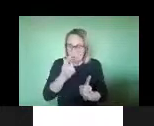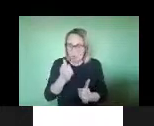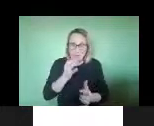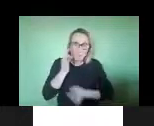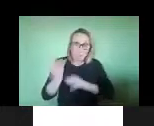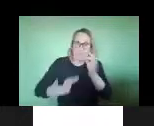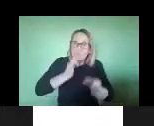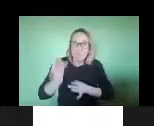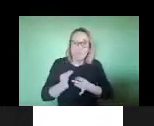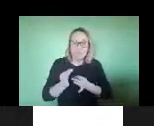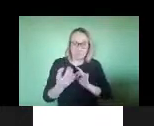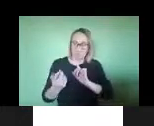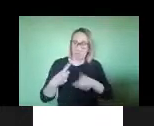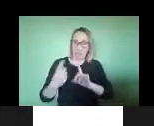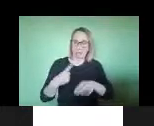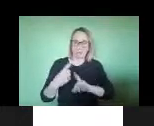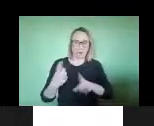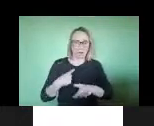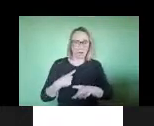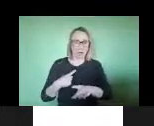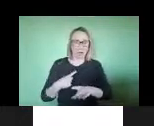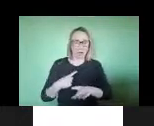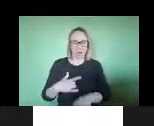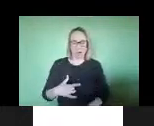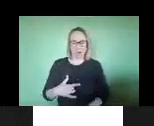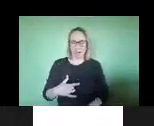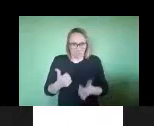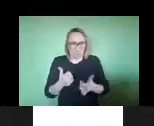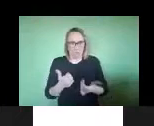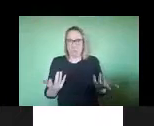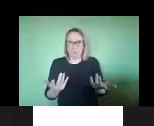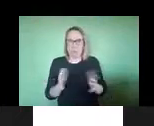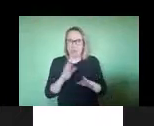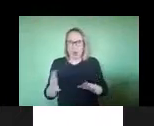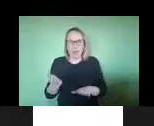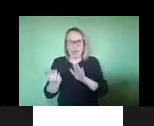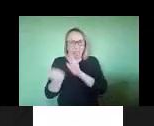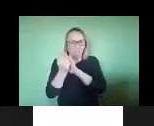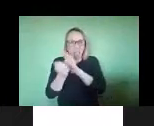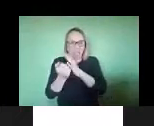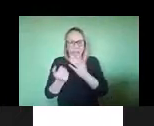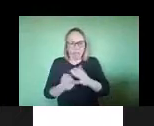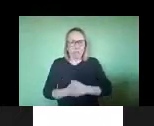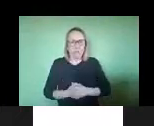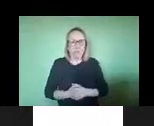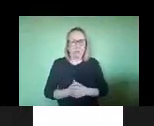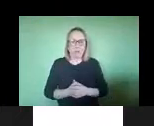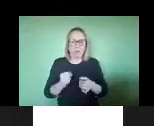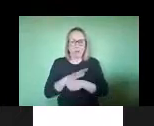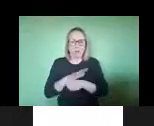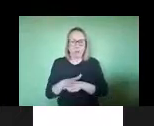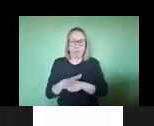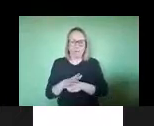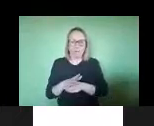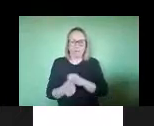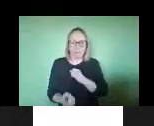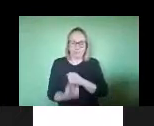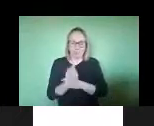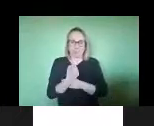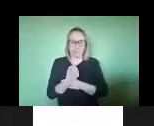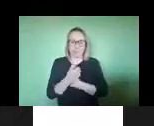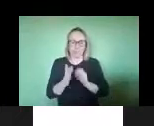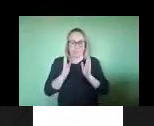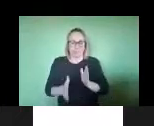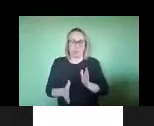really answered, and I never felt daft. And then when COVID hit, that was it. We'd step up our